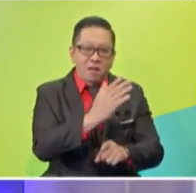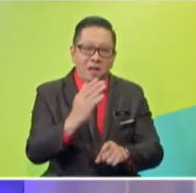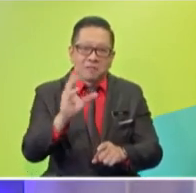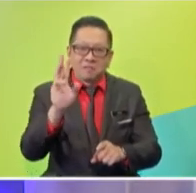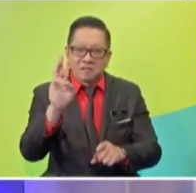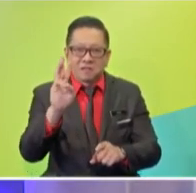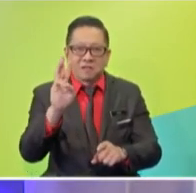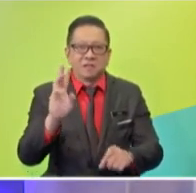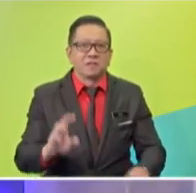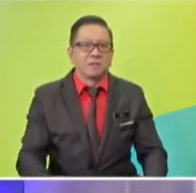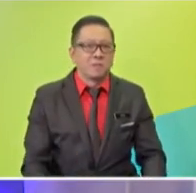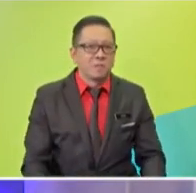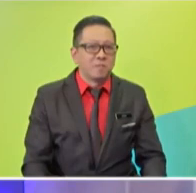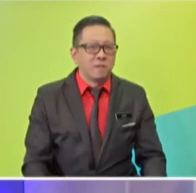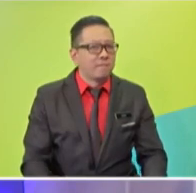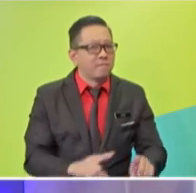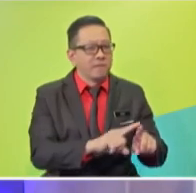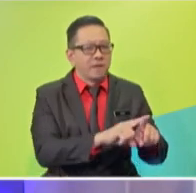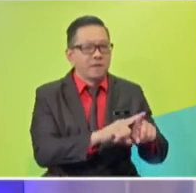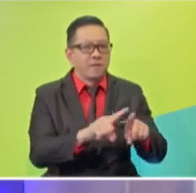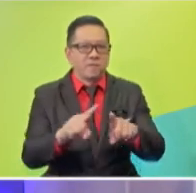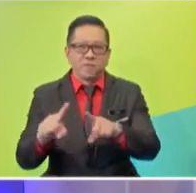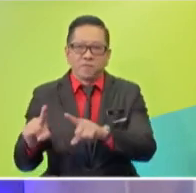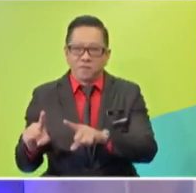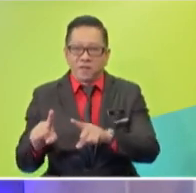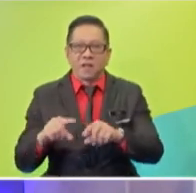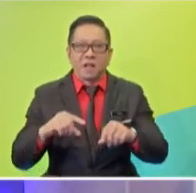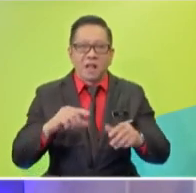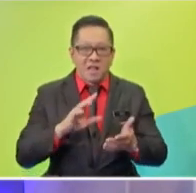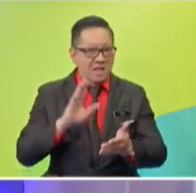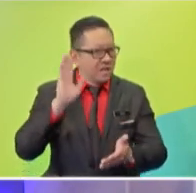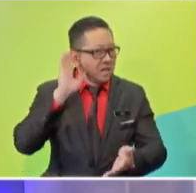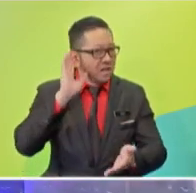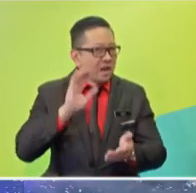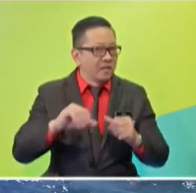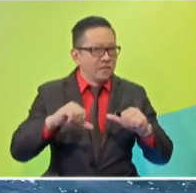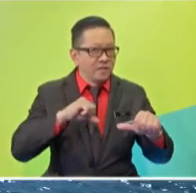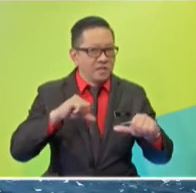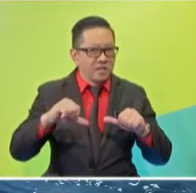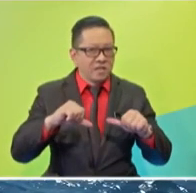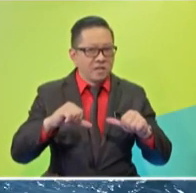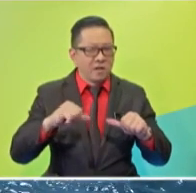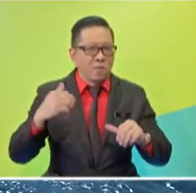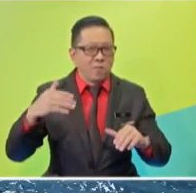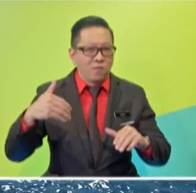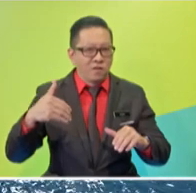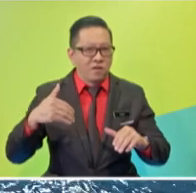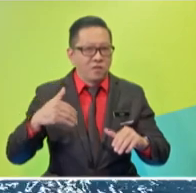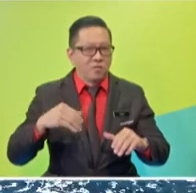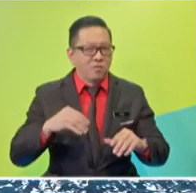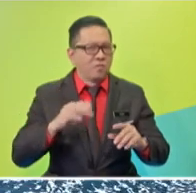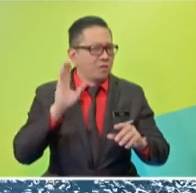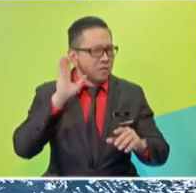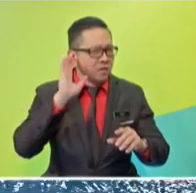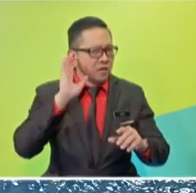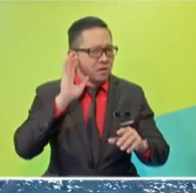6. Okay. So, this is a different learning listening activity actually. Before this, you listen and you answer true,